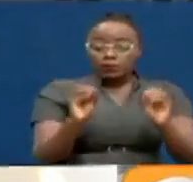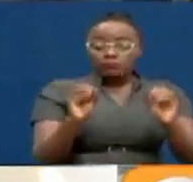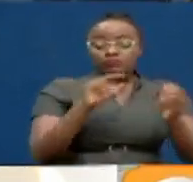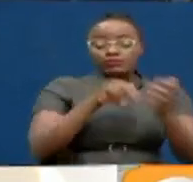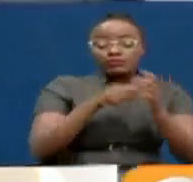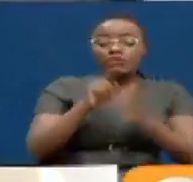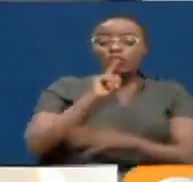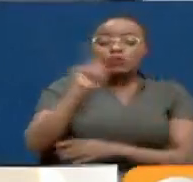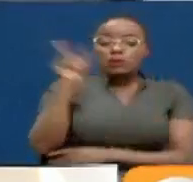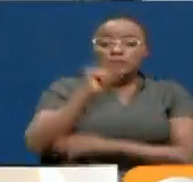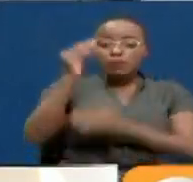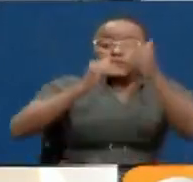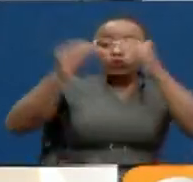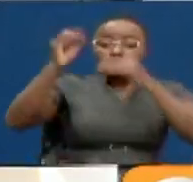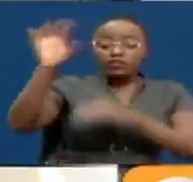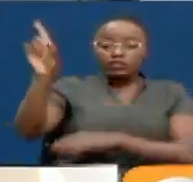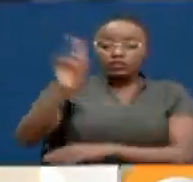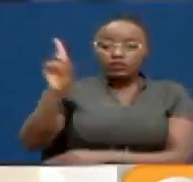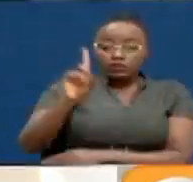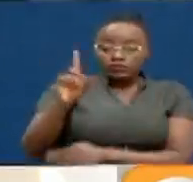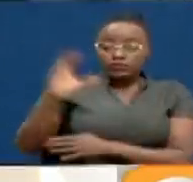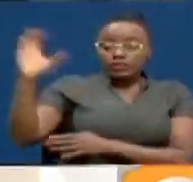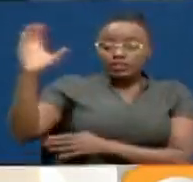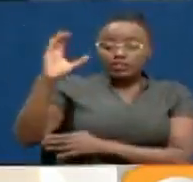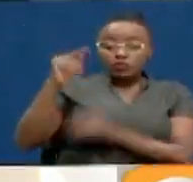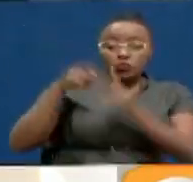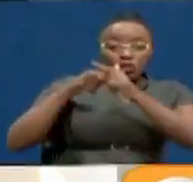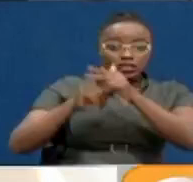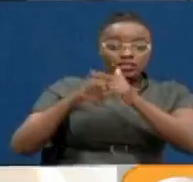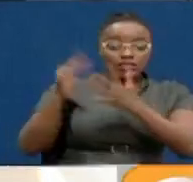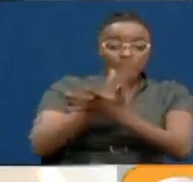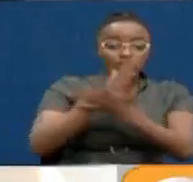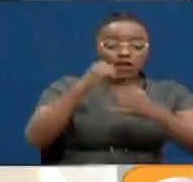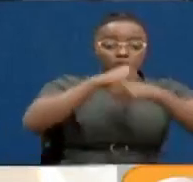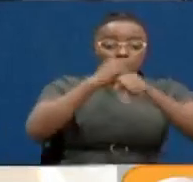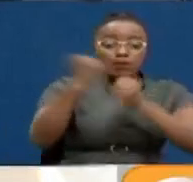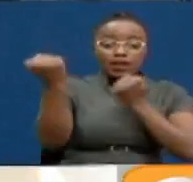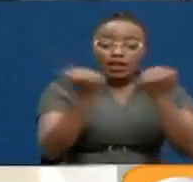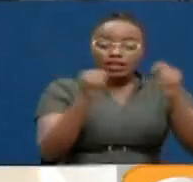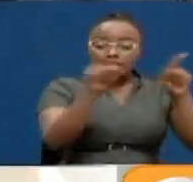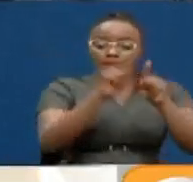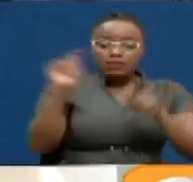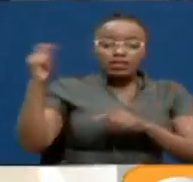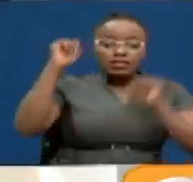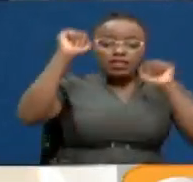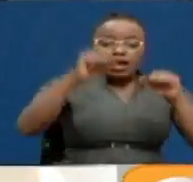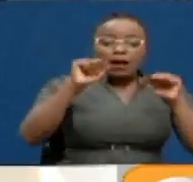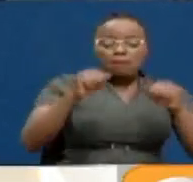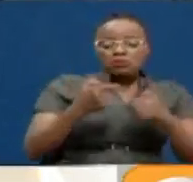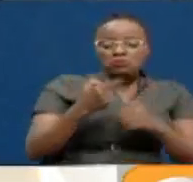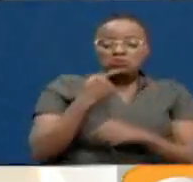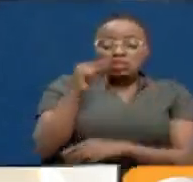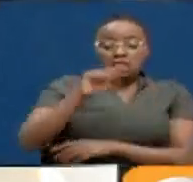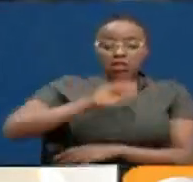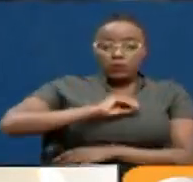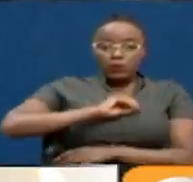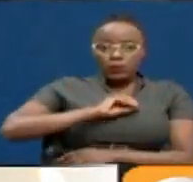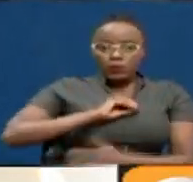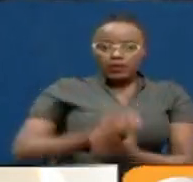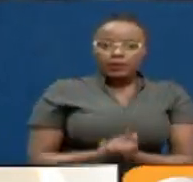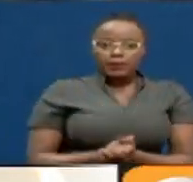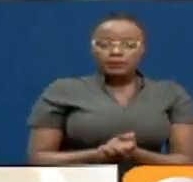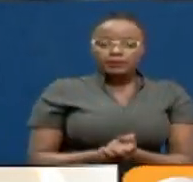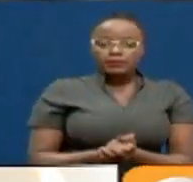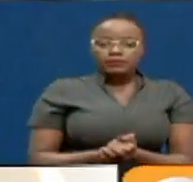So he instructed the University of Nairobi's Civil Engineering Department to make a car that Kenya would call its own. When he came